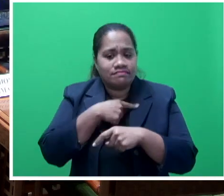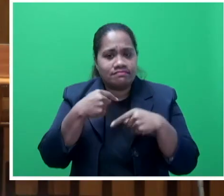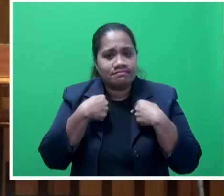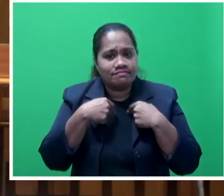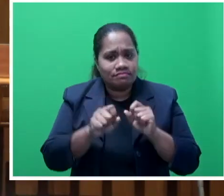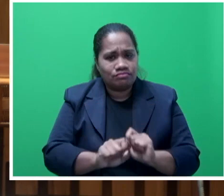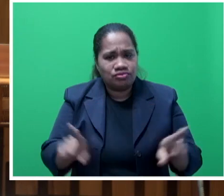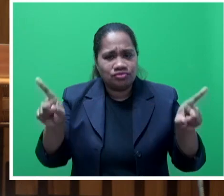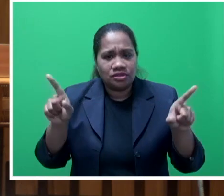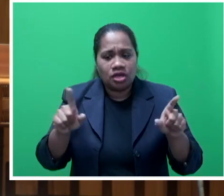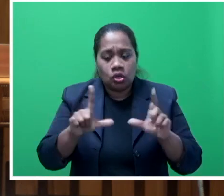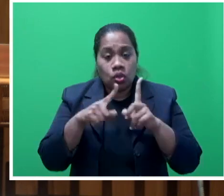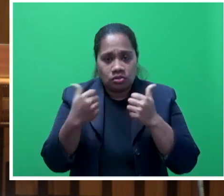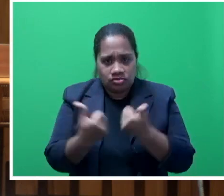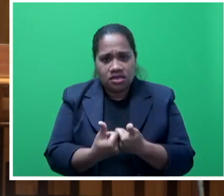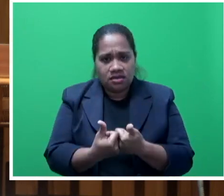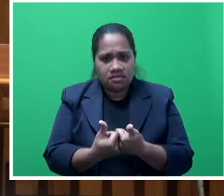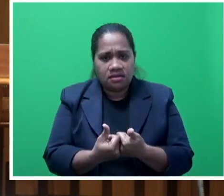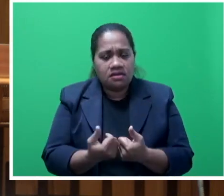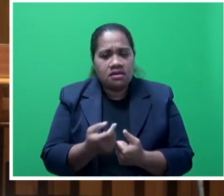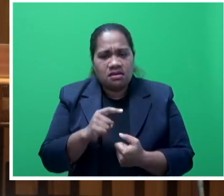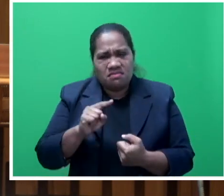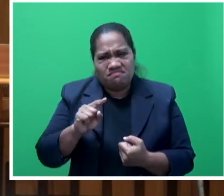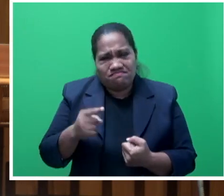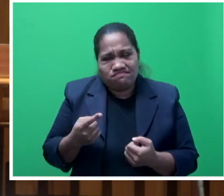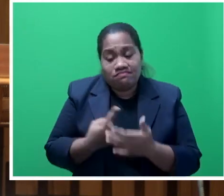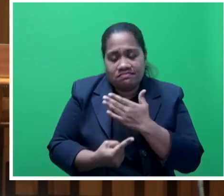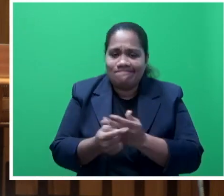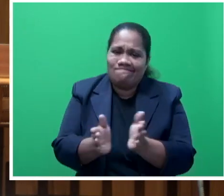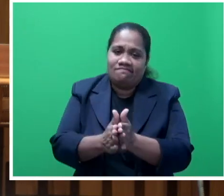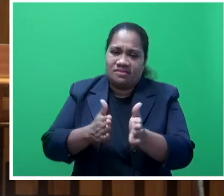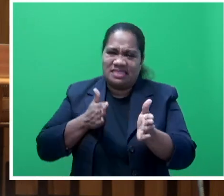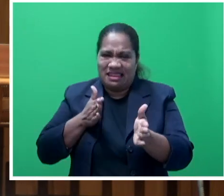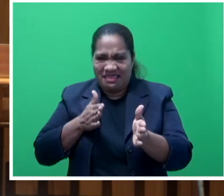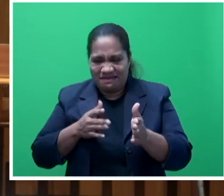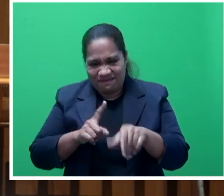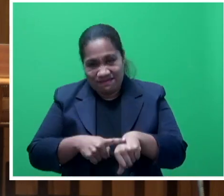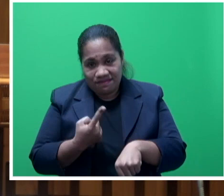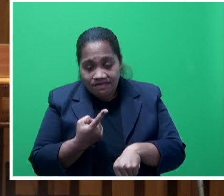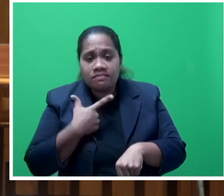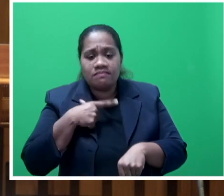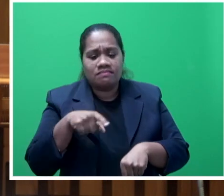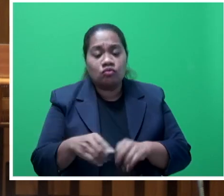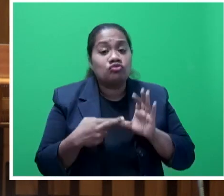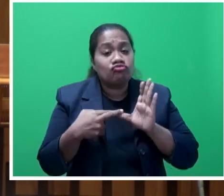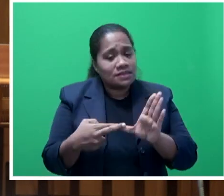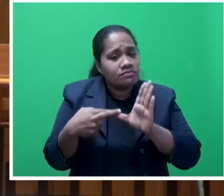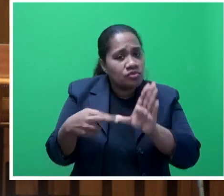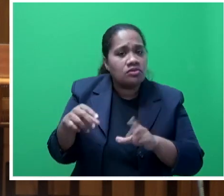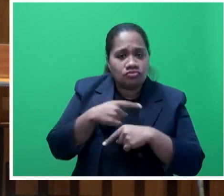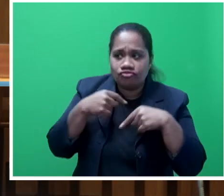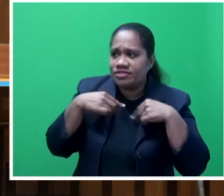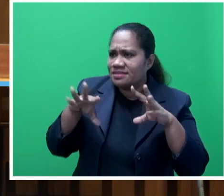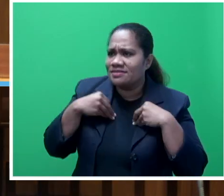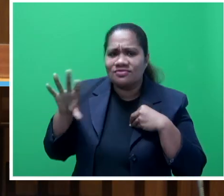to the GPs. Unfortunately, there was a bit of a delay in respect of the responses that we got from the GPs.